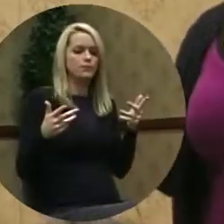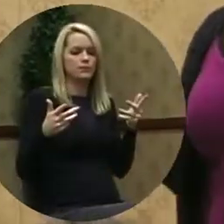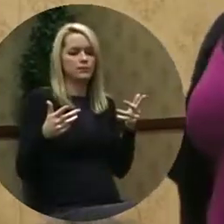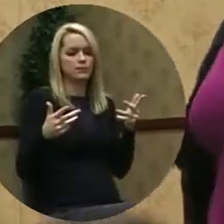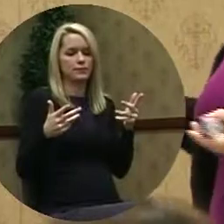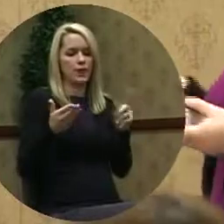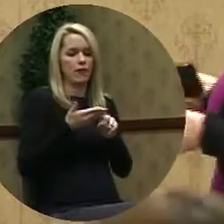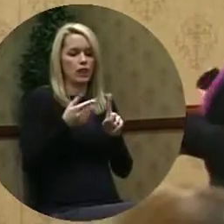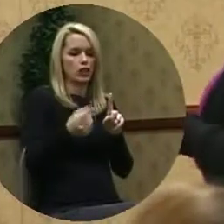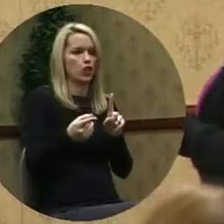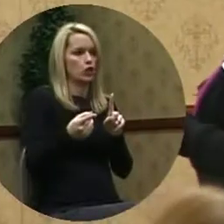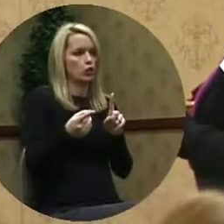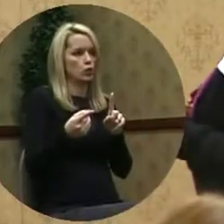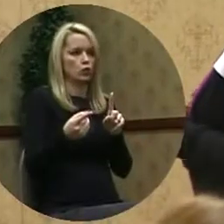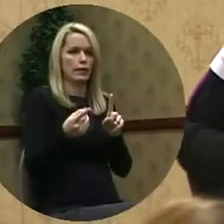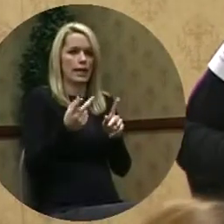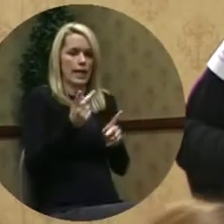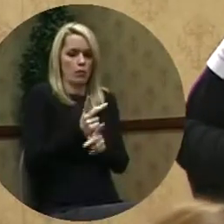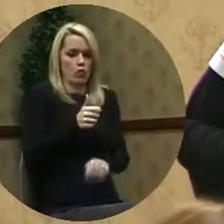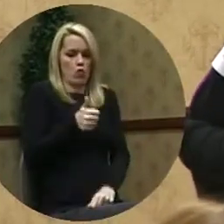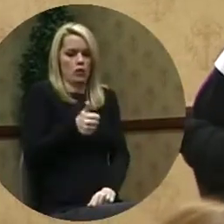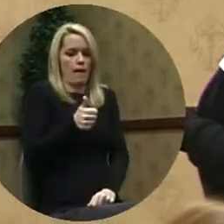herself, I guess you could put it.